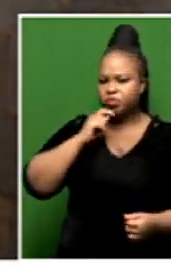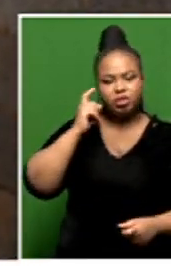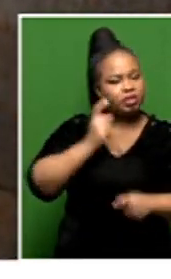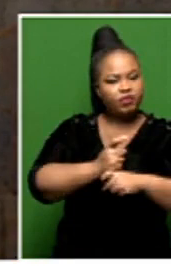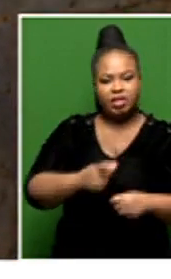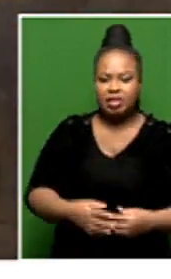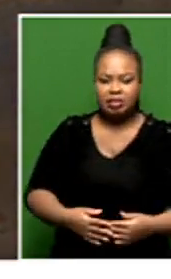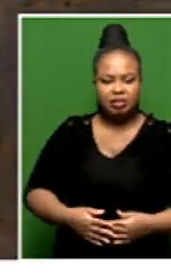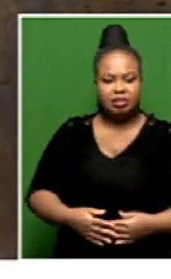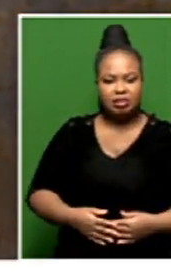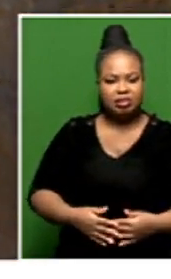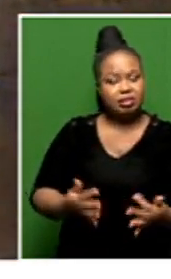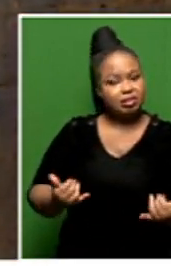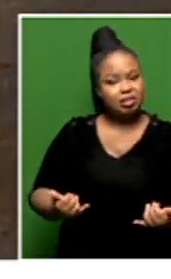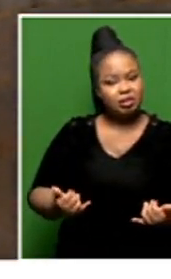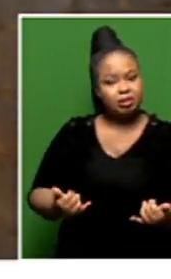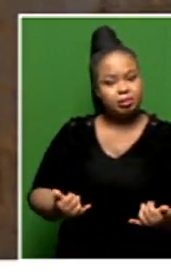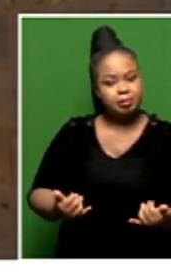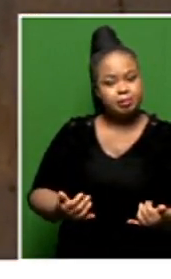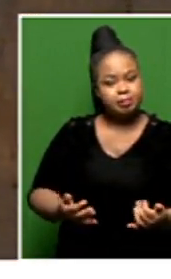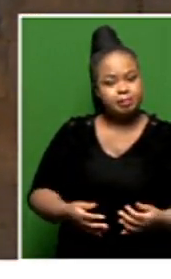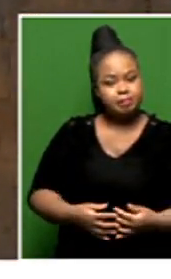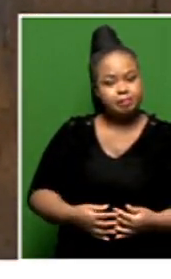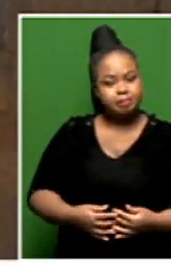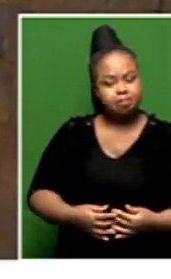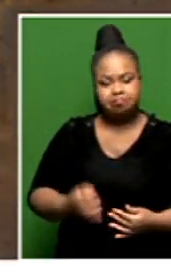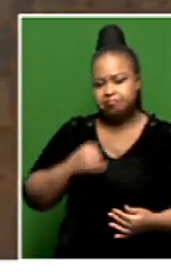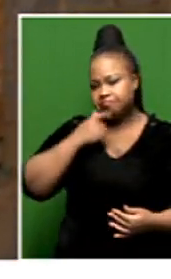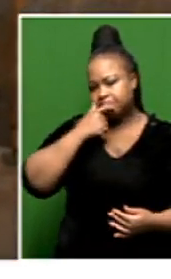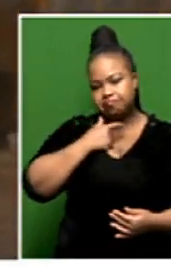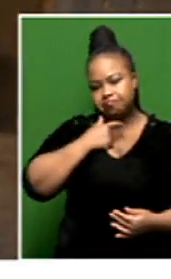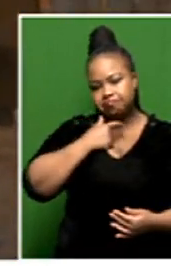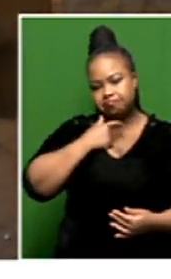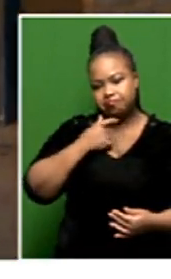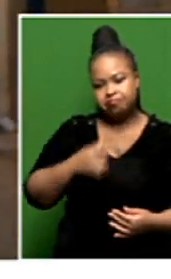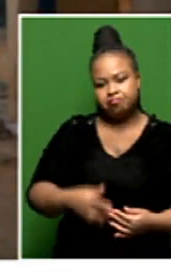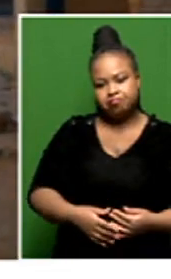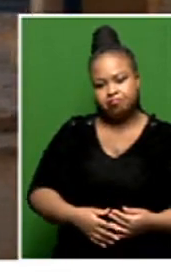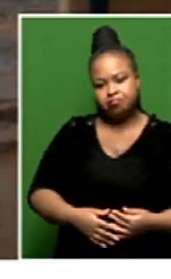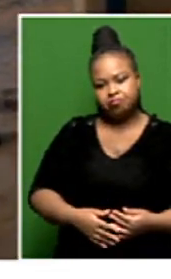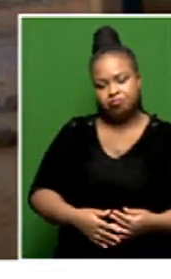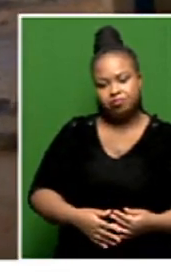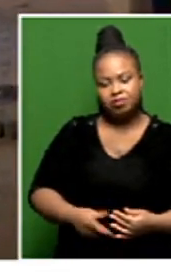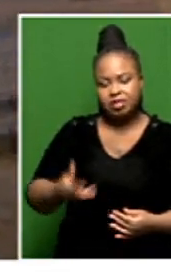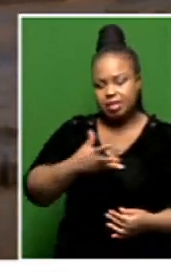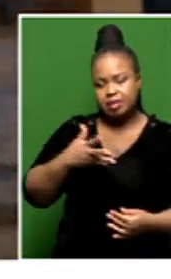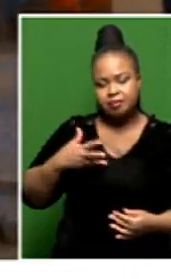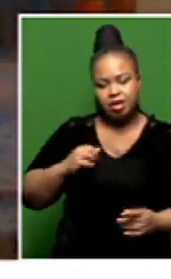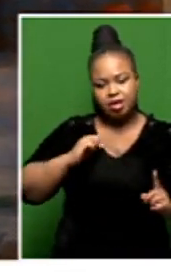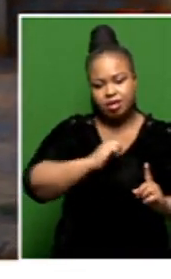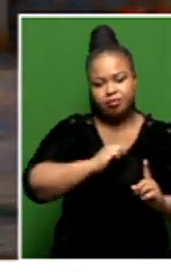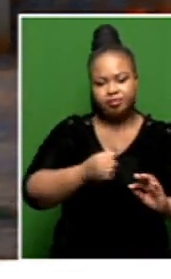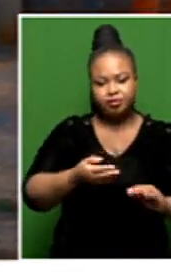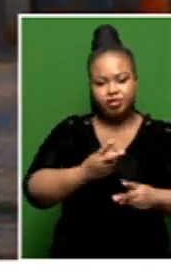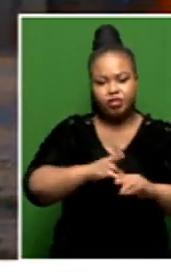and she's very sad about burying his mother under